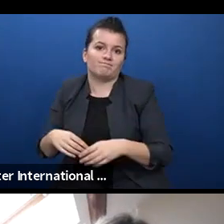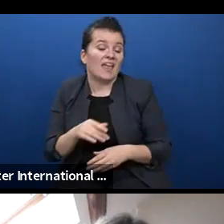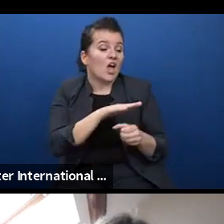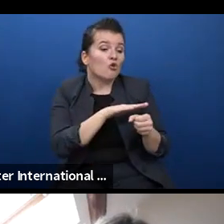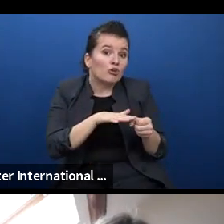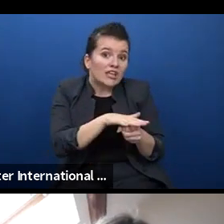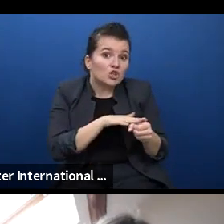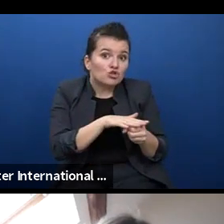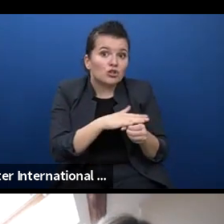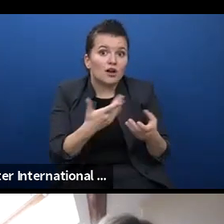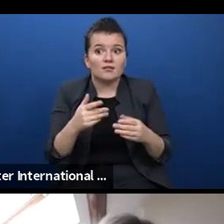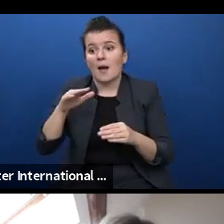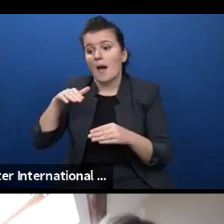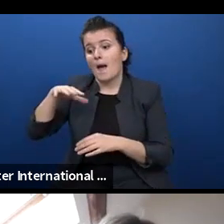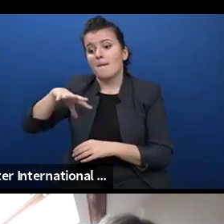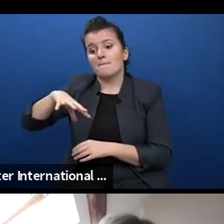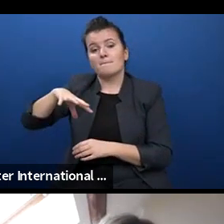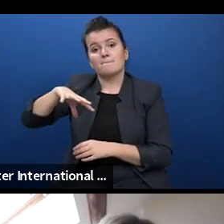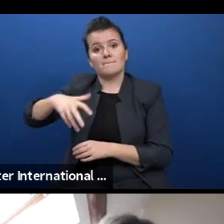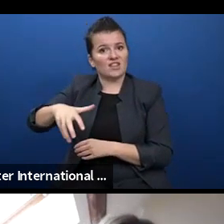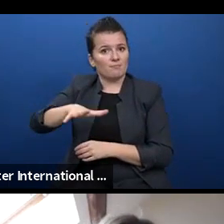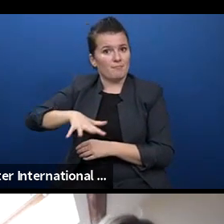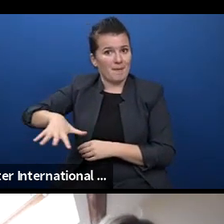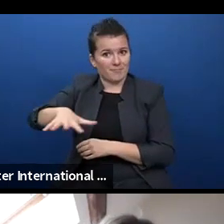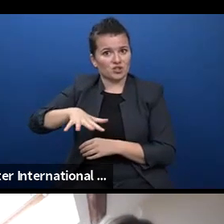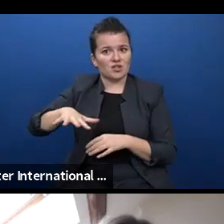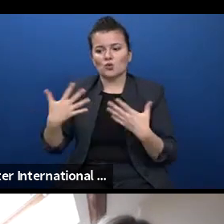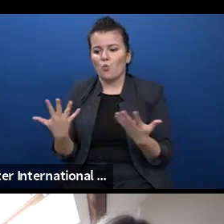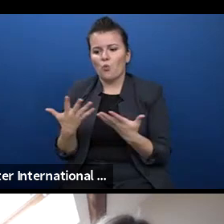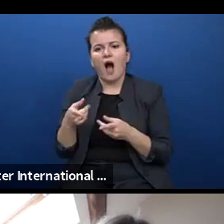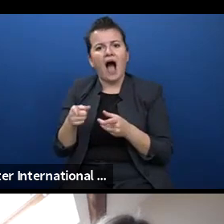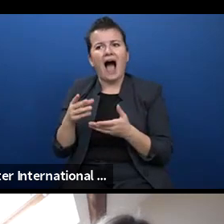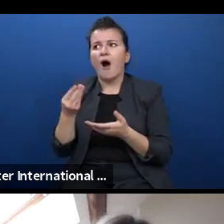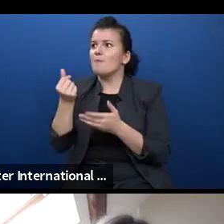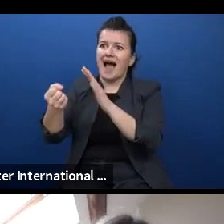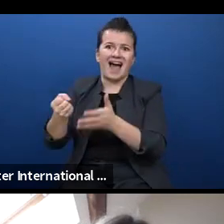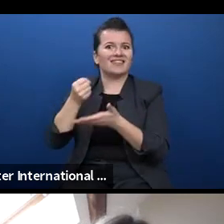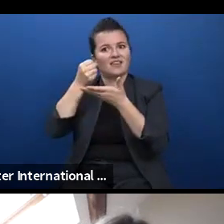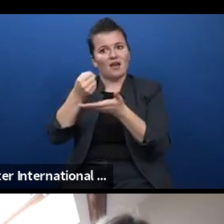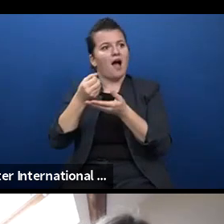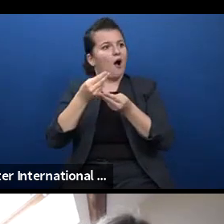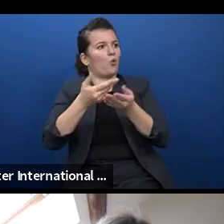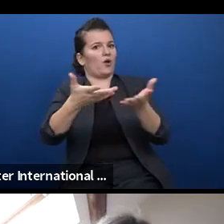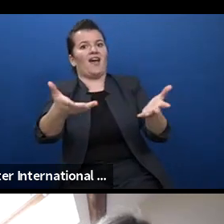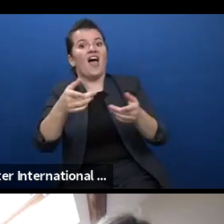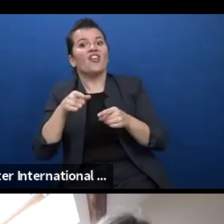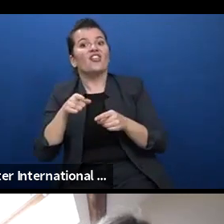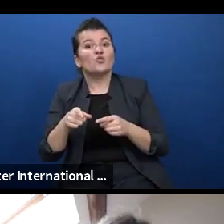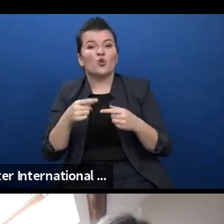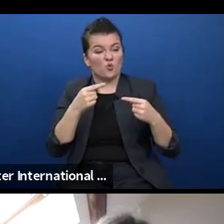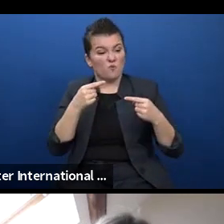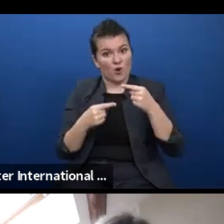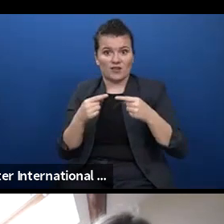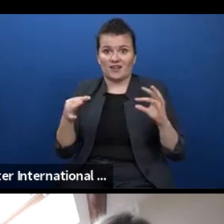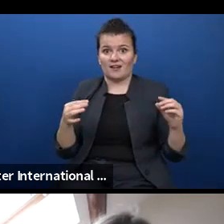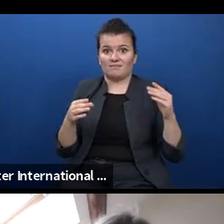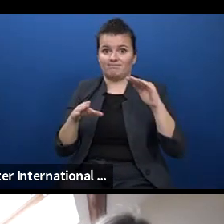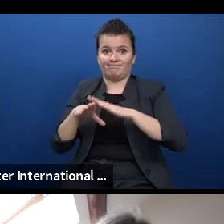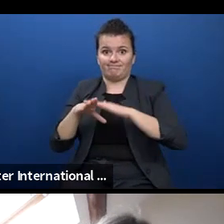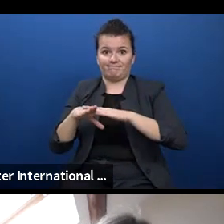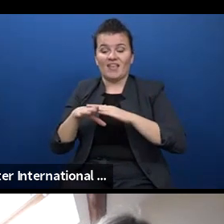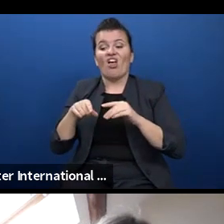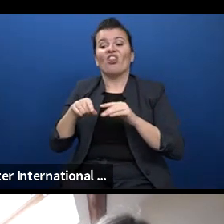states do with the money. And they are the ones that program right now how to use and how to spend this